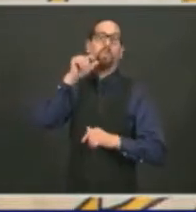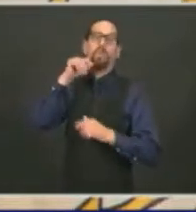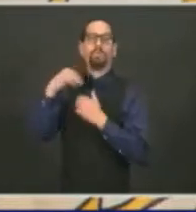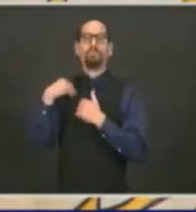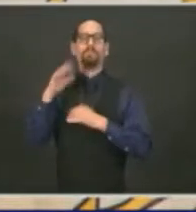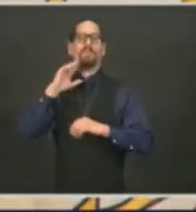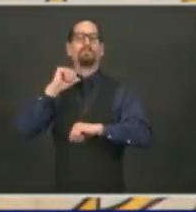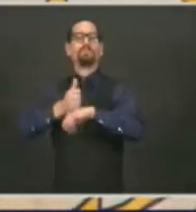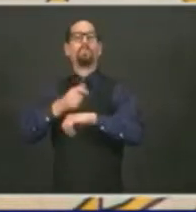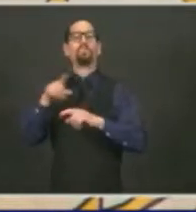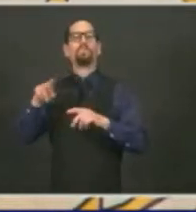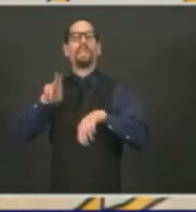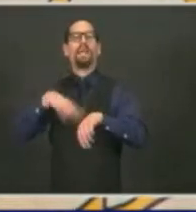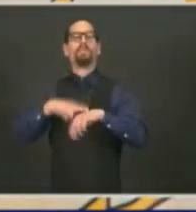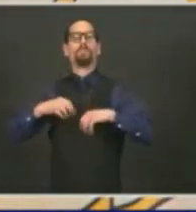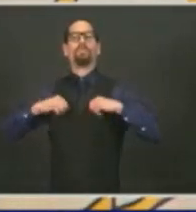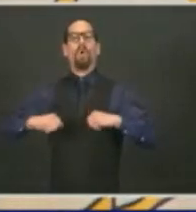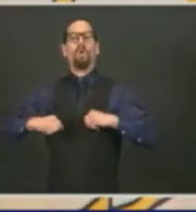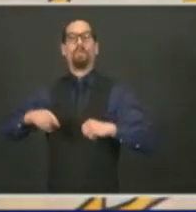We're hiring people,